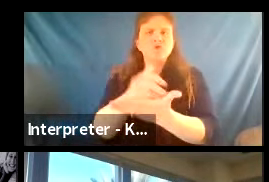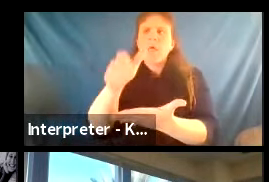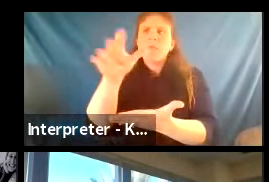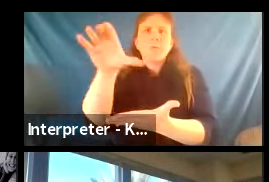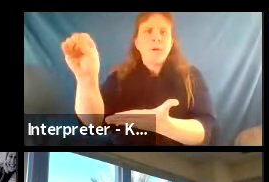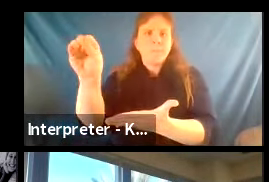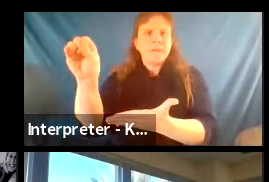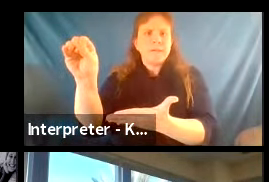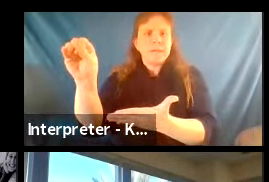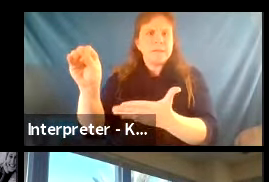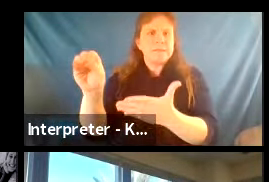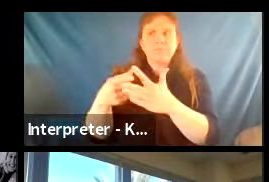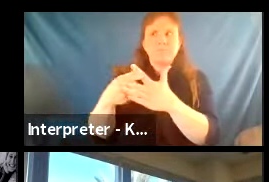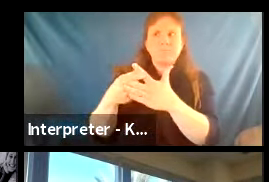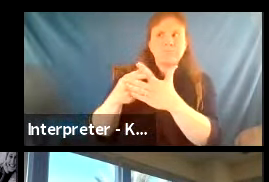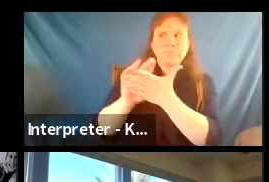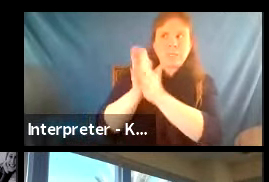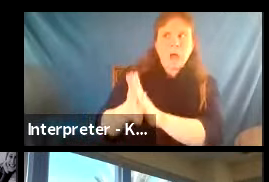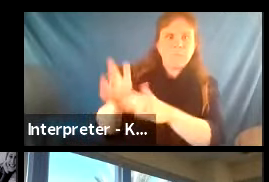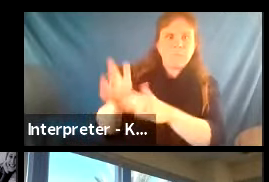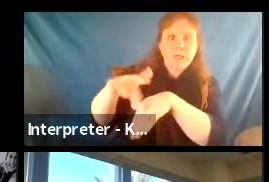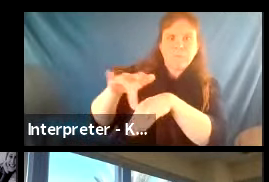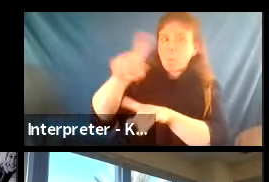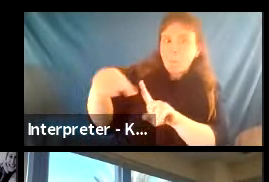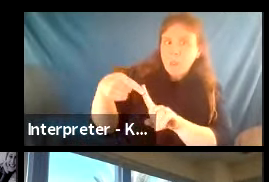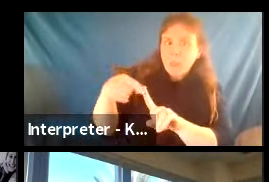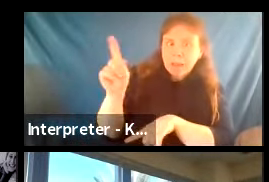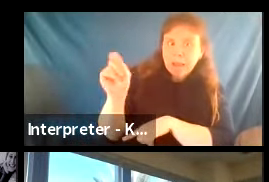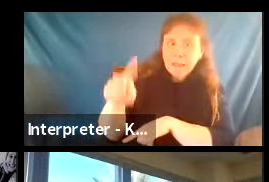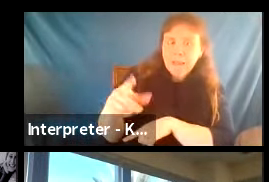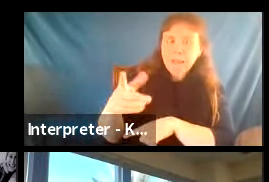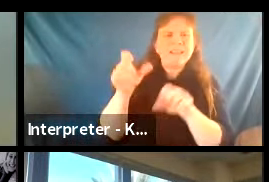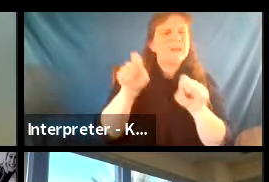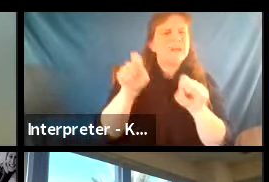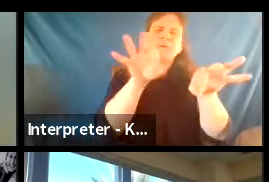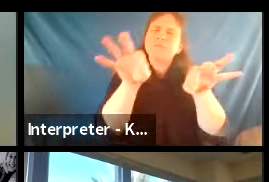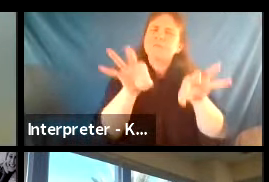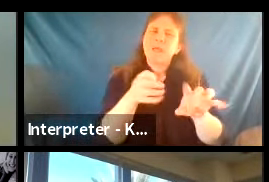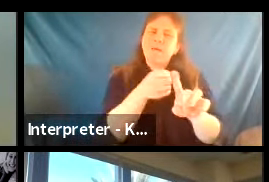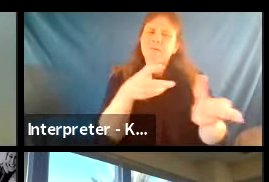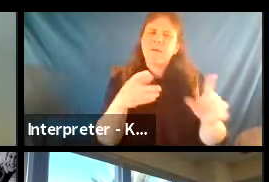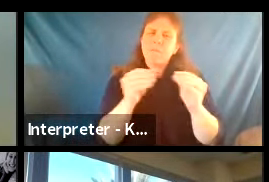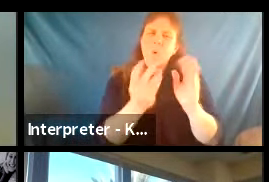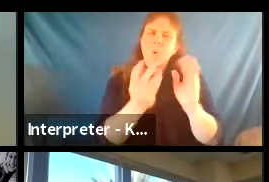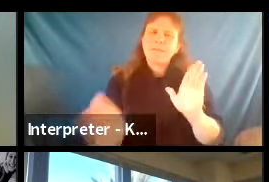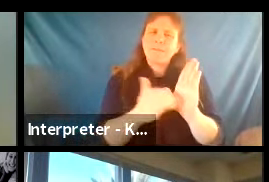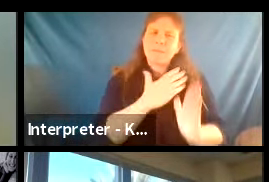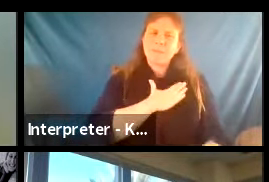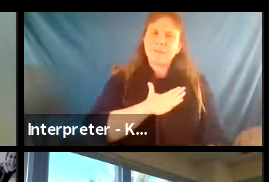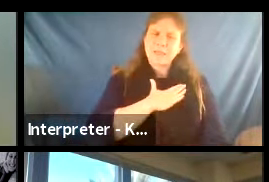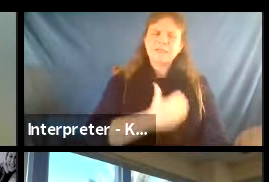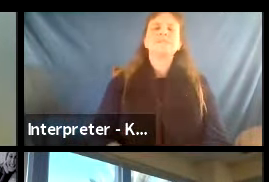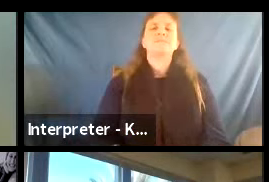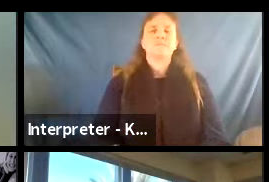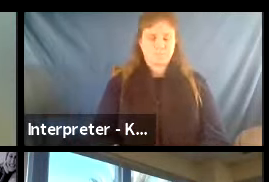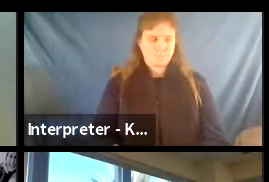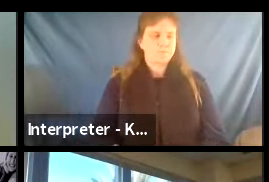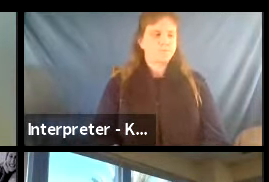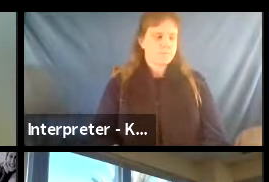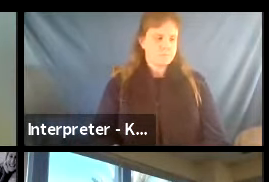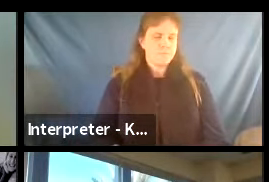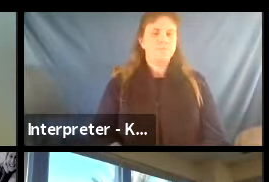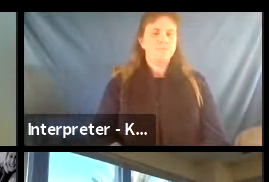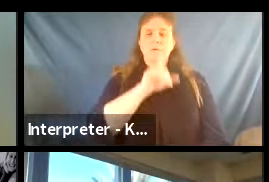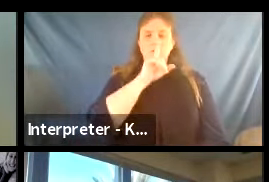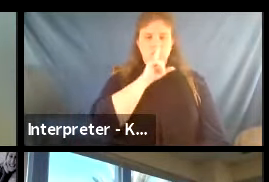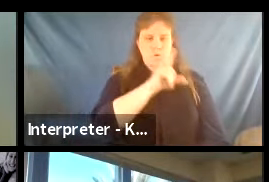just go over that again for everyone, so everyone's clear of the Sure. Yeah, no, excellent points, and I